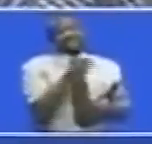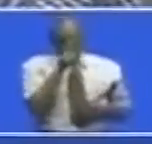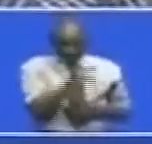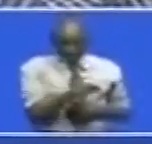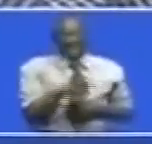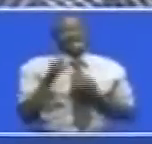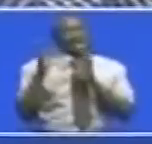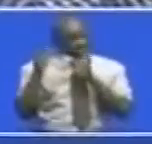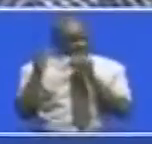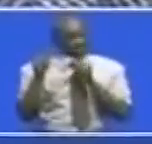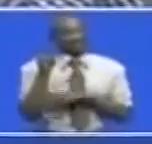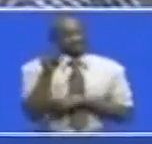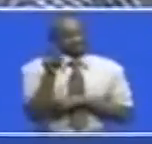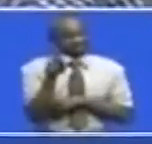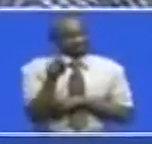don't expect something